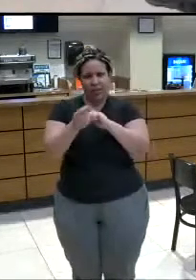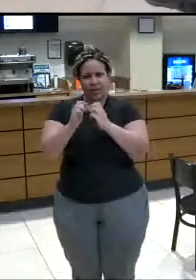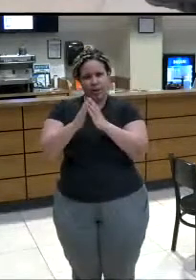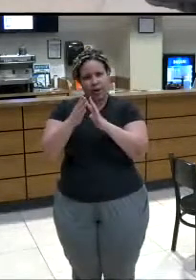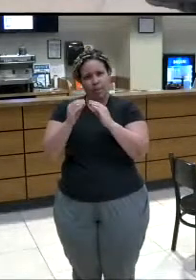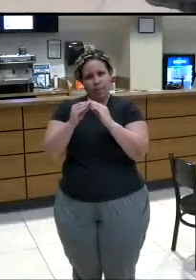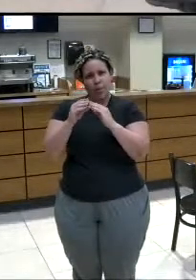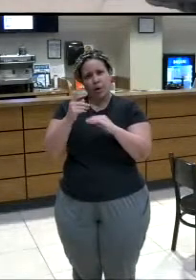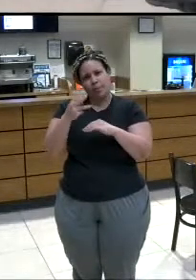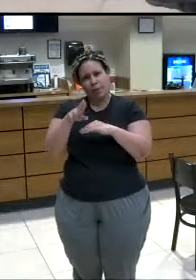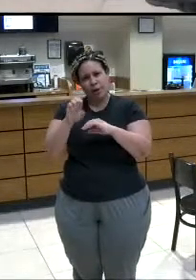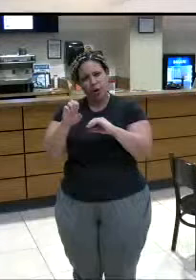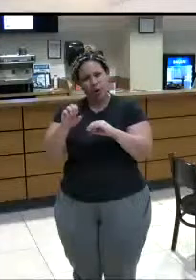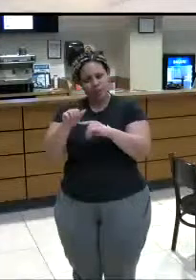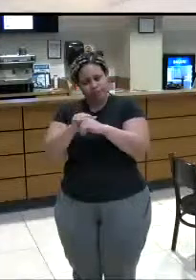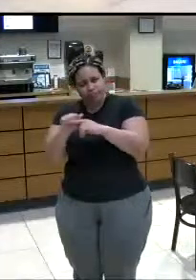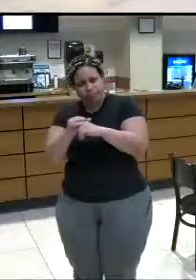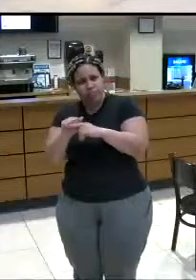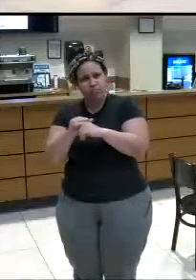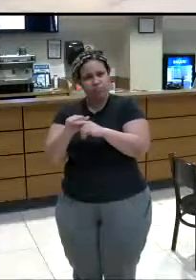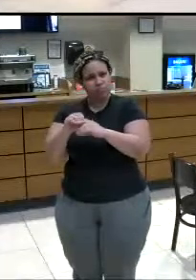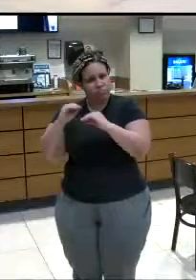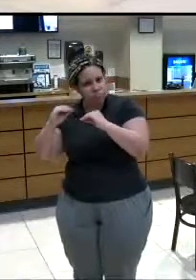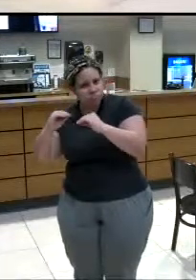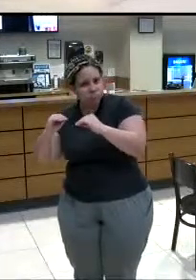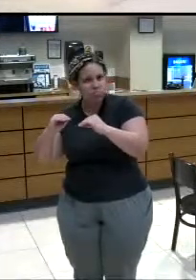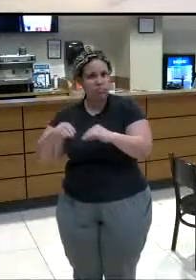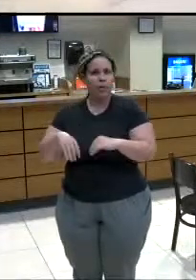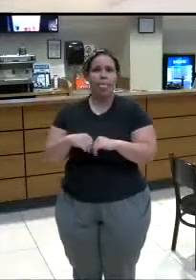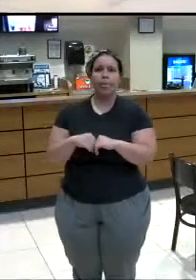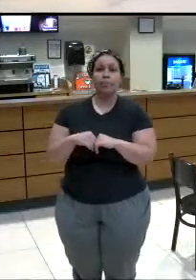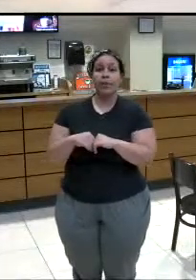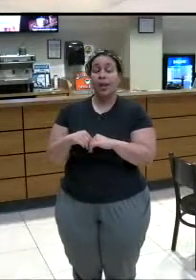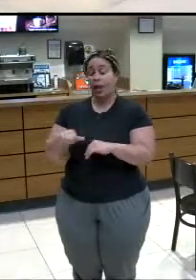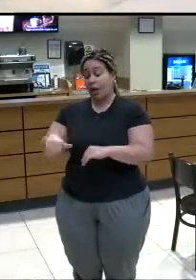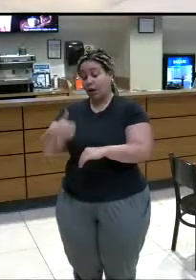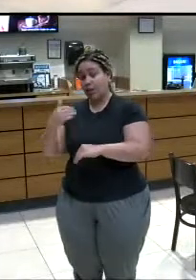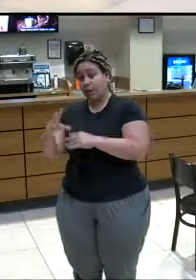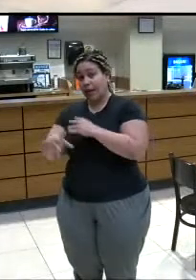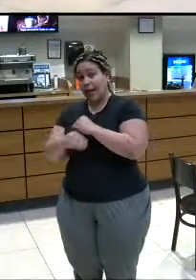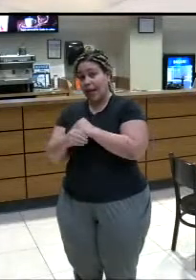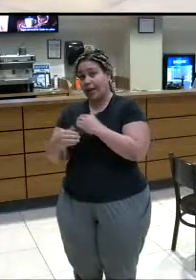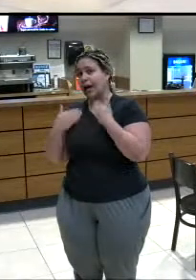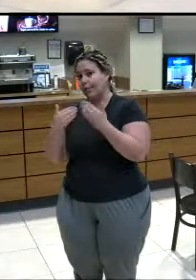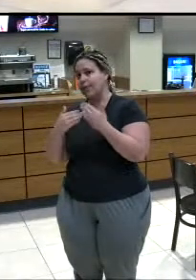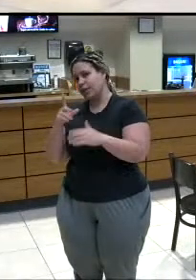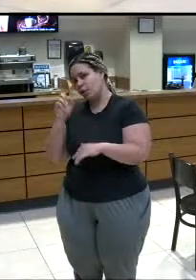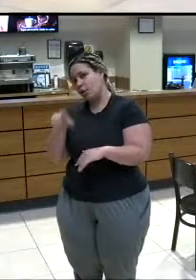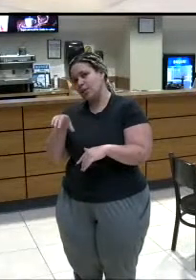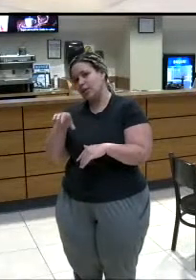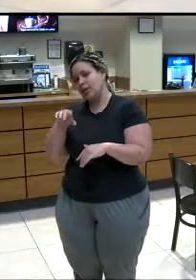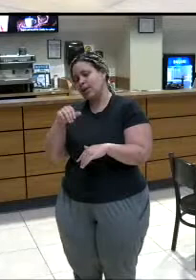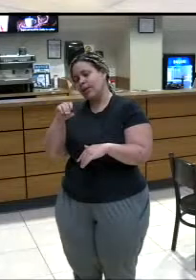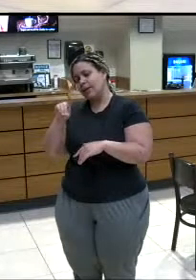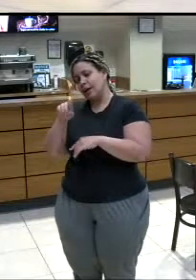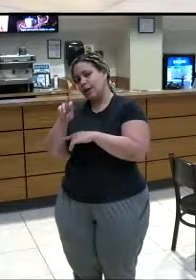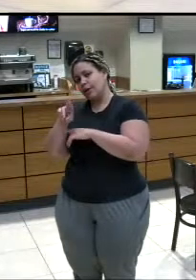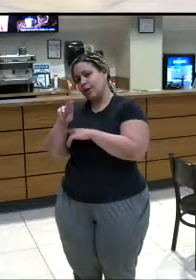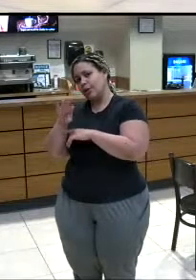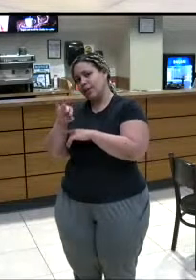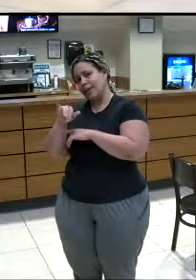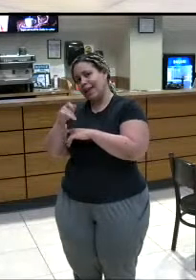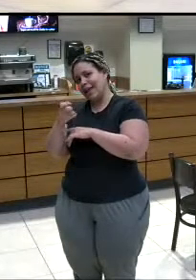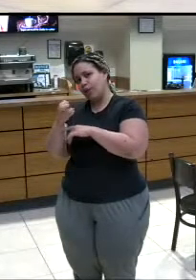Okay. And then the other thing to add, and I appreciate this question, Dr. Yeager, that it's targeted with their peer